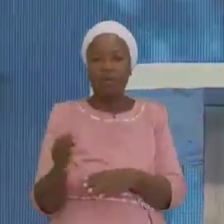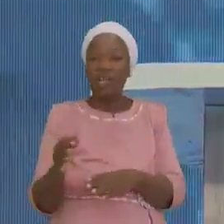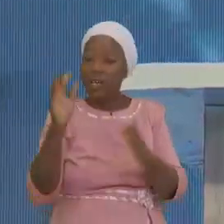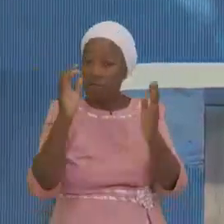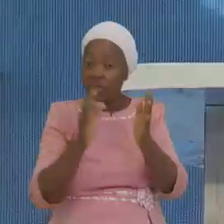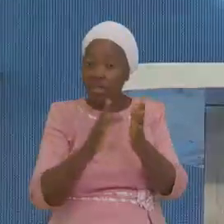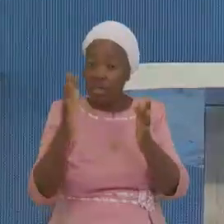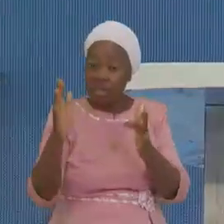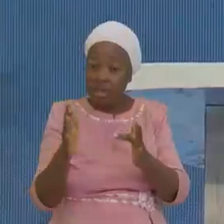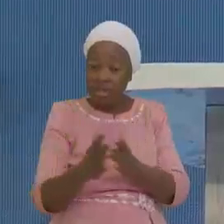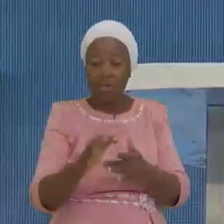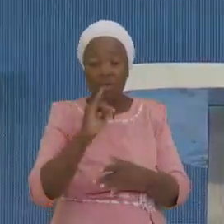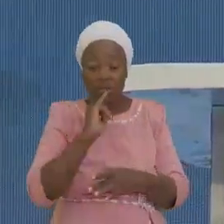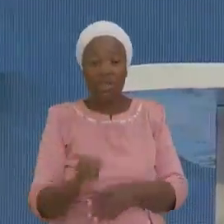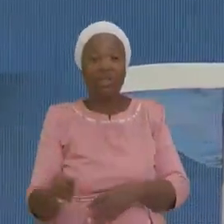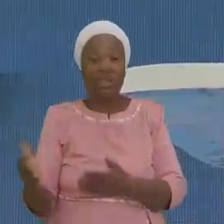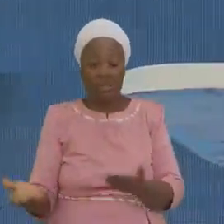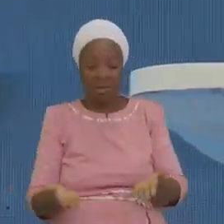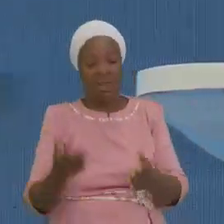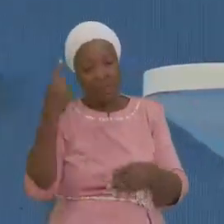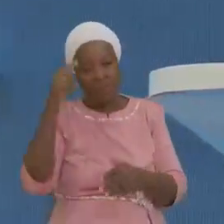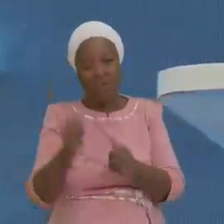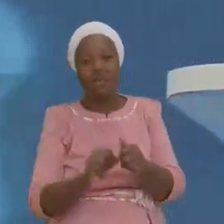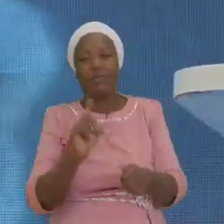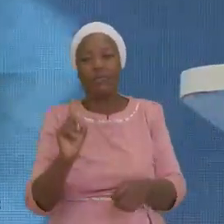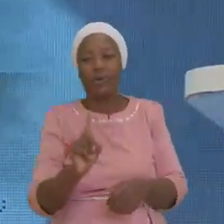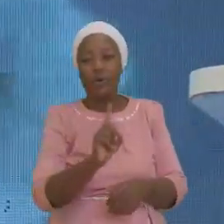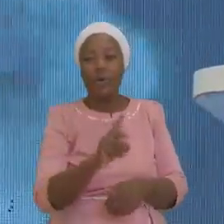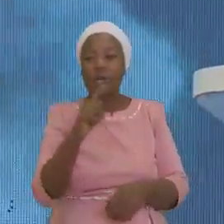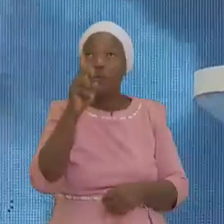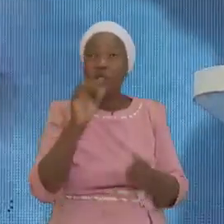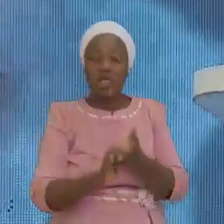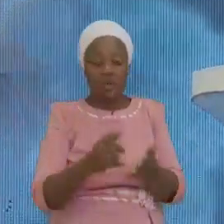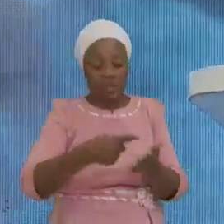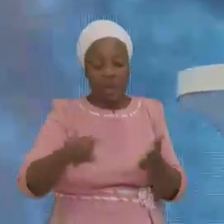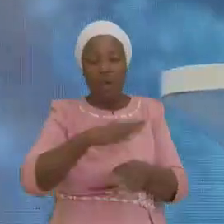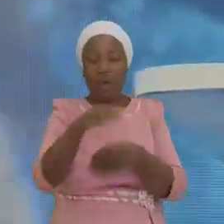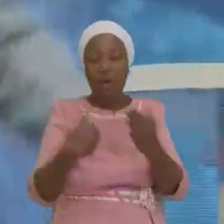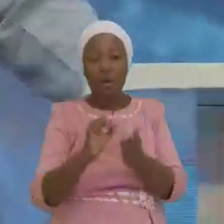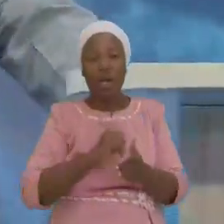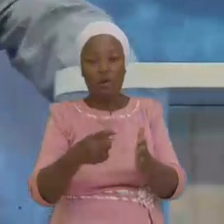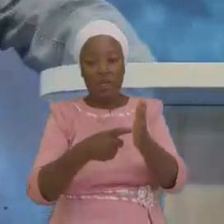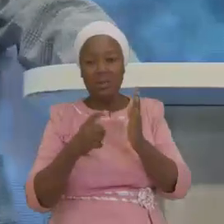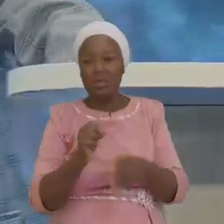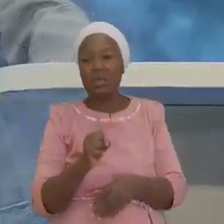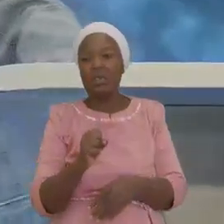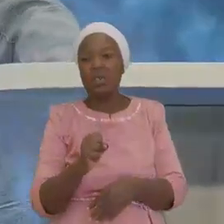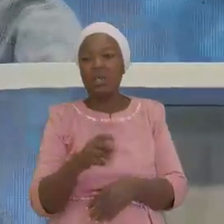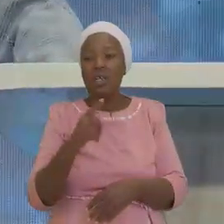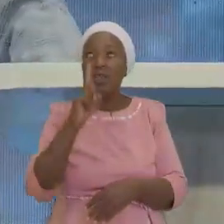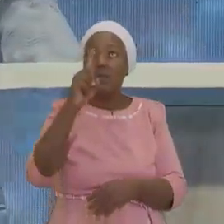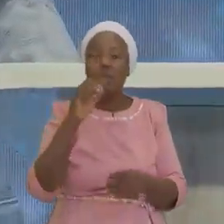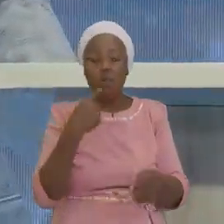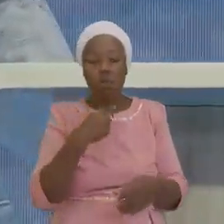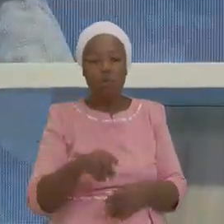Jesus available for everyone. The one who paid all our debt. The one who